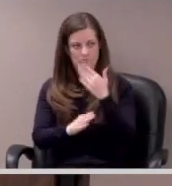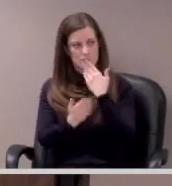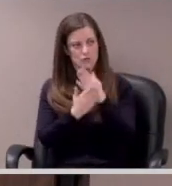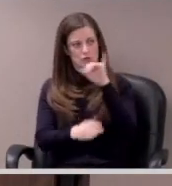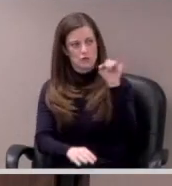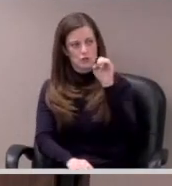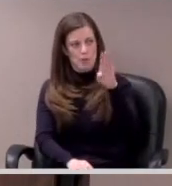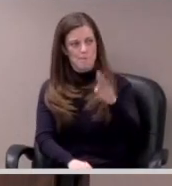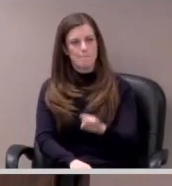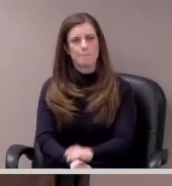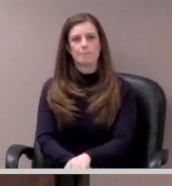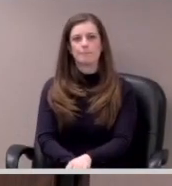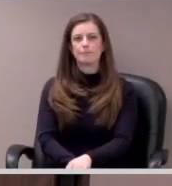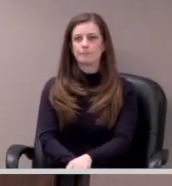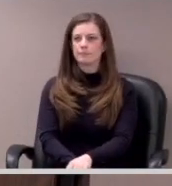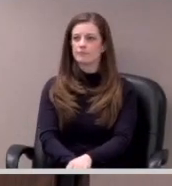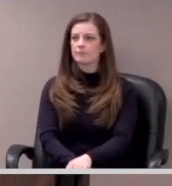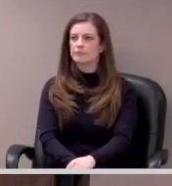job.